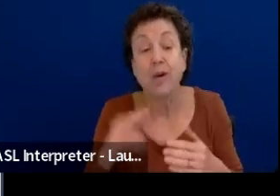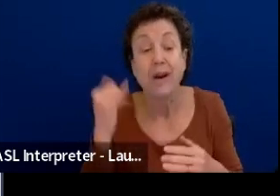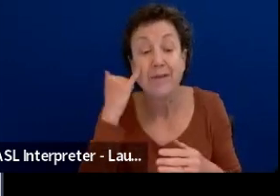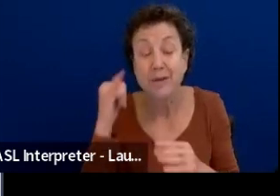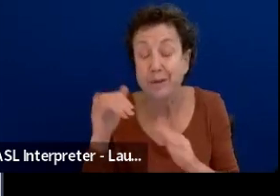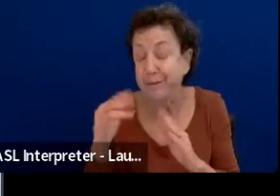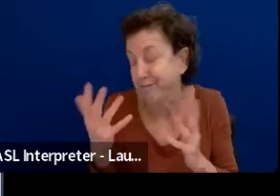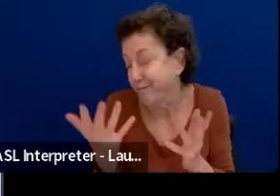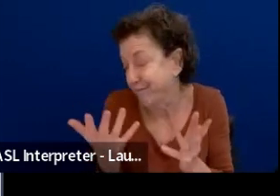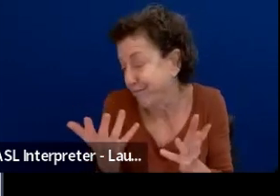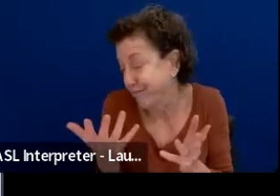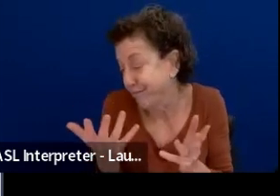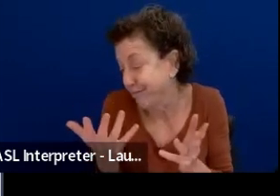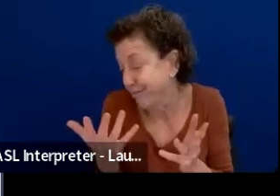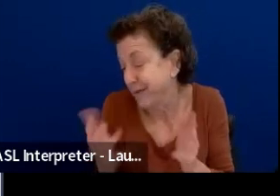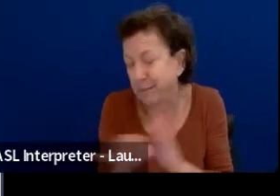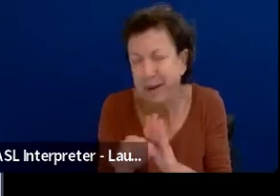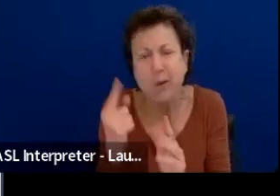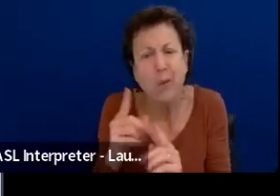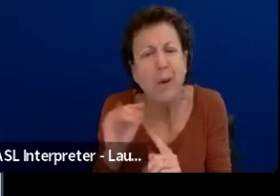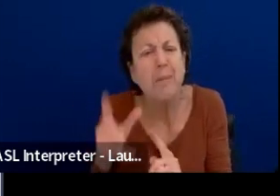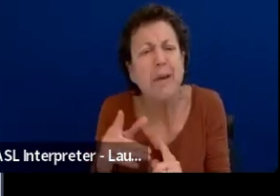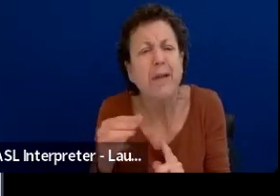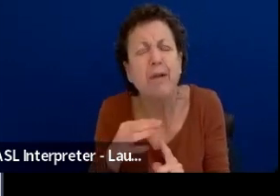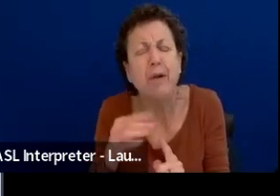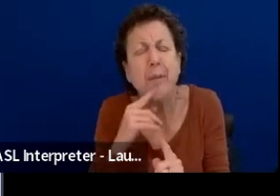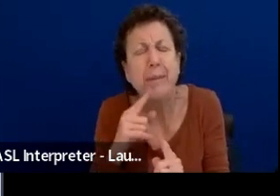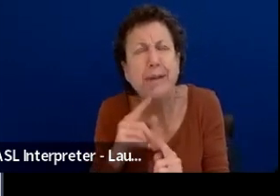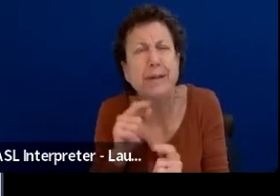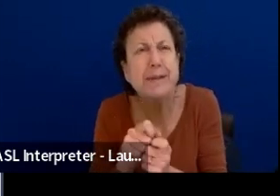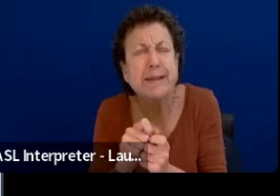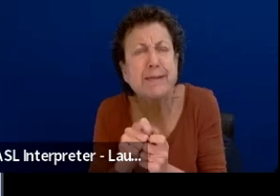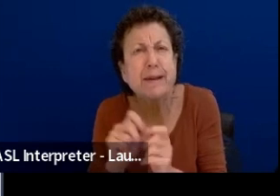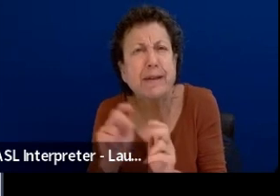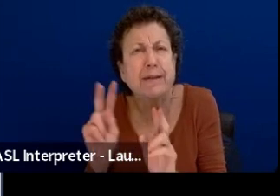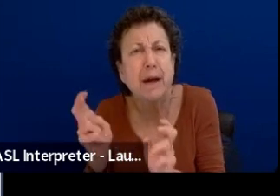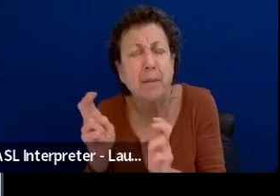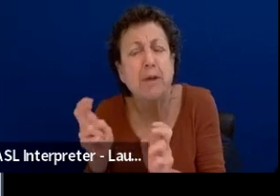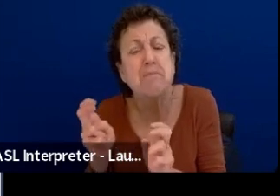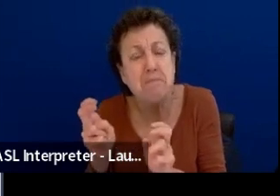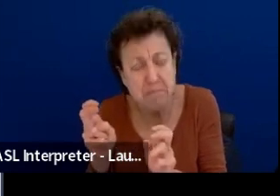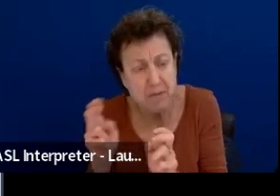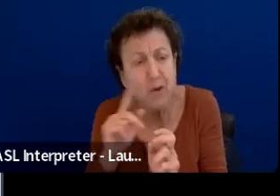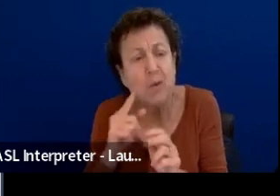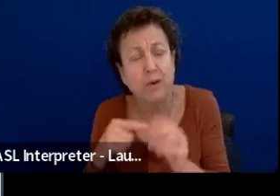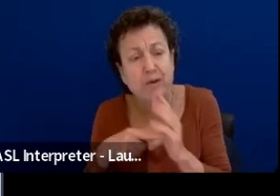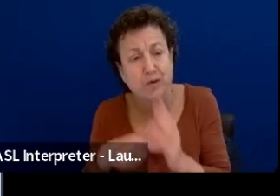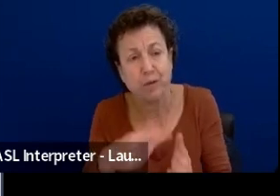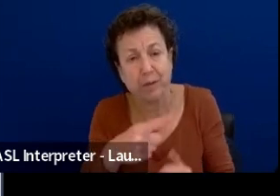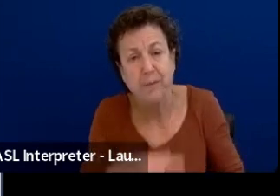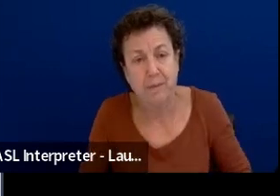for individual bills or just a small group, again, it'll show up here.